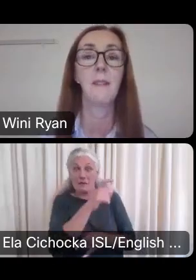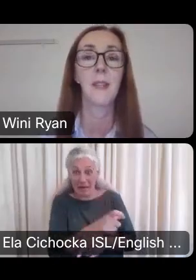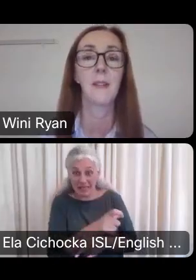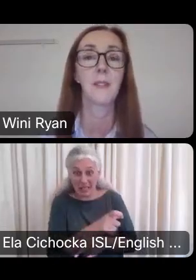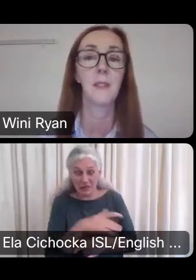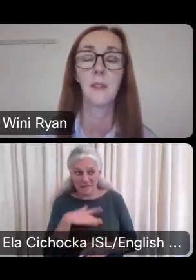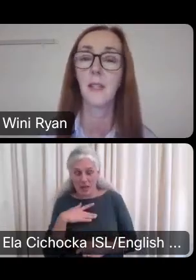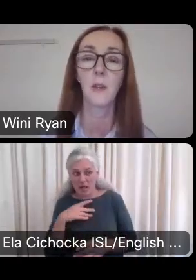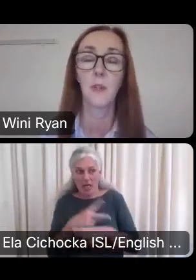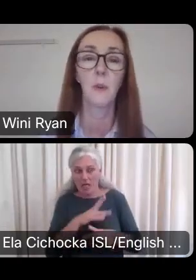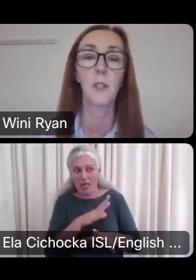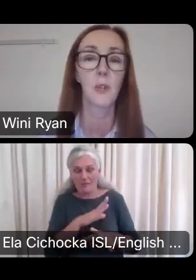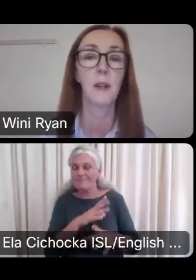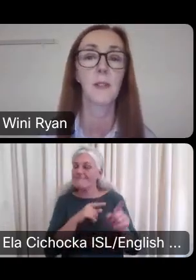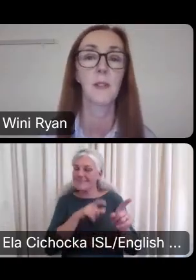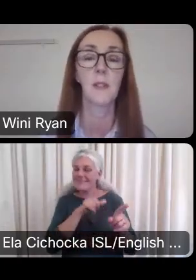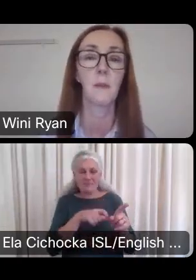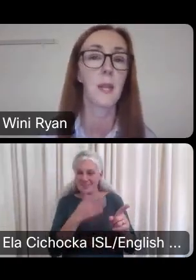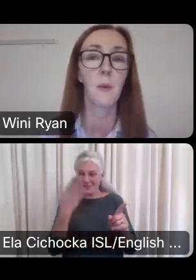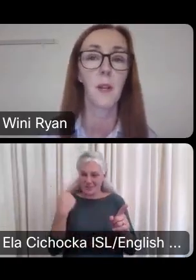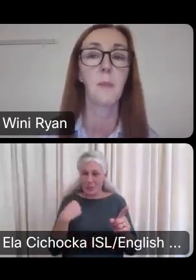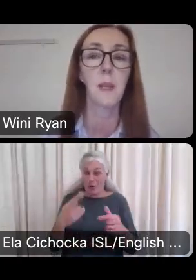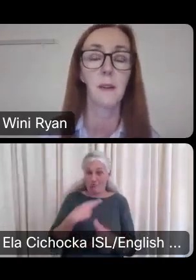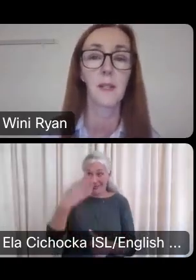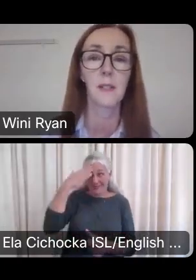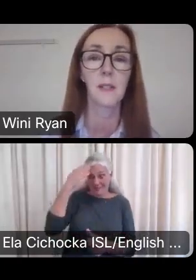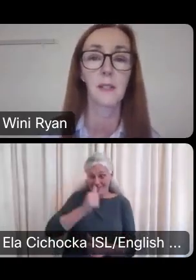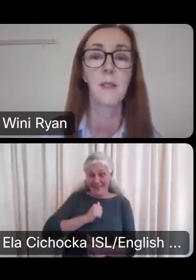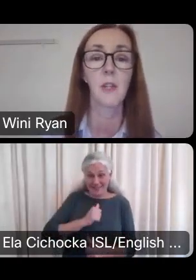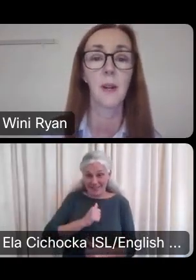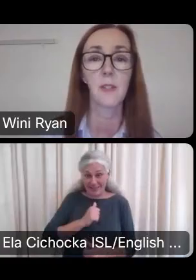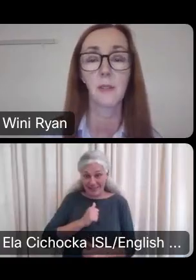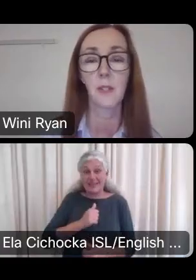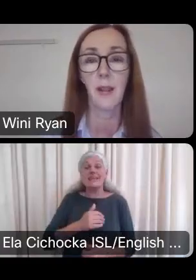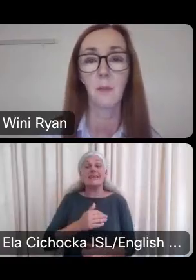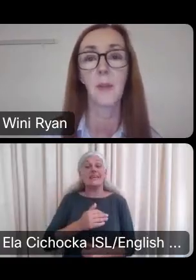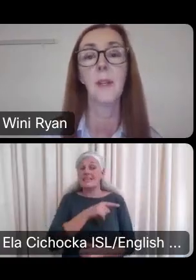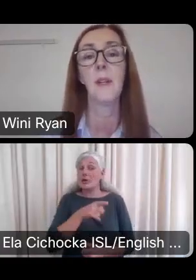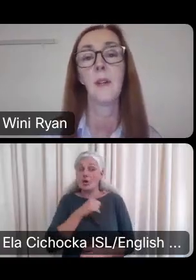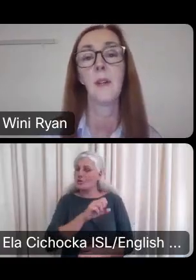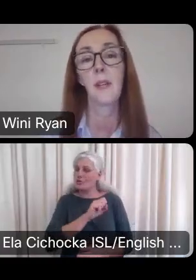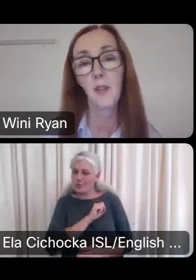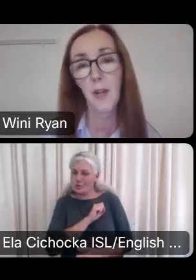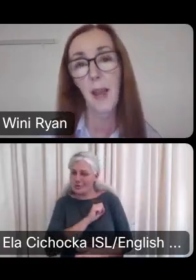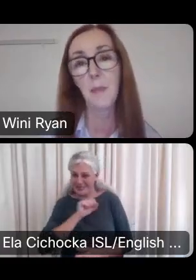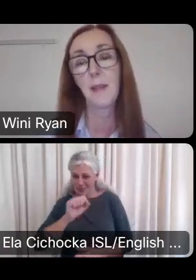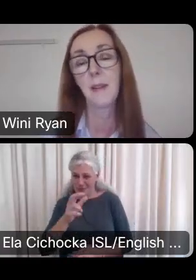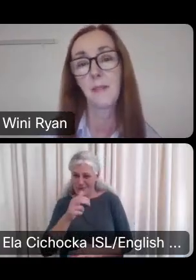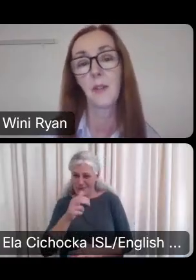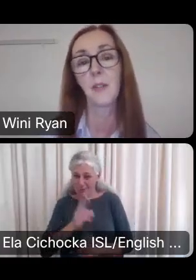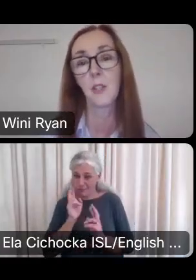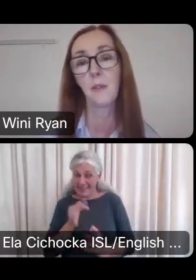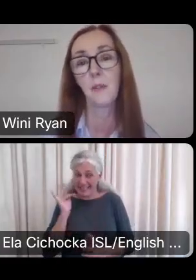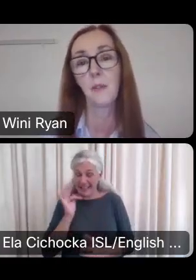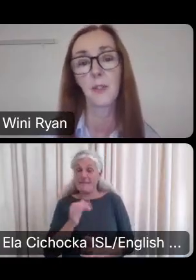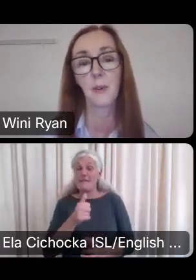you have the answer. They don't know that your answer, they will not be convinced that your answer is the right one if they're not happy